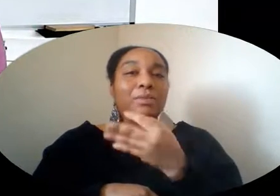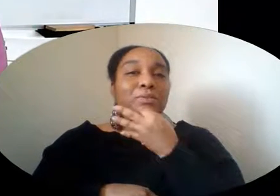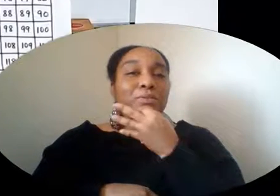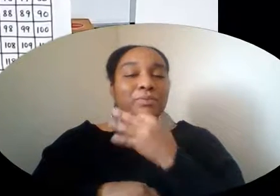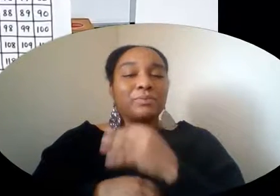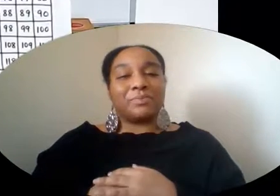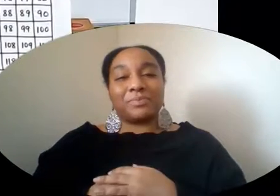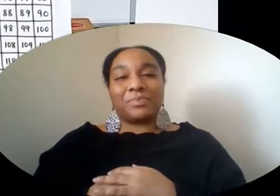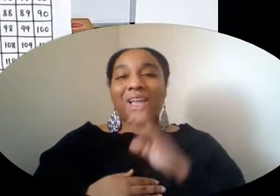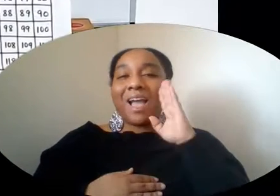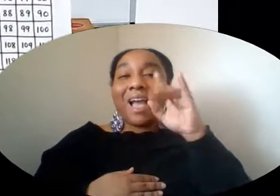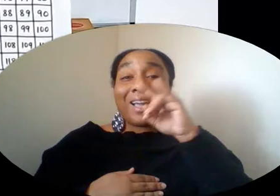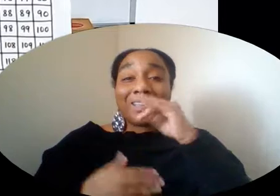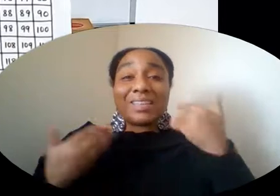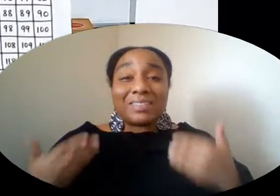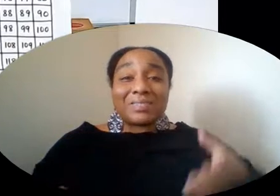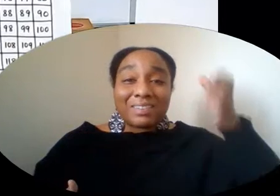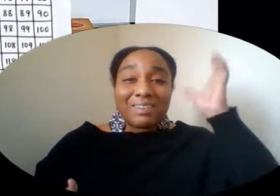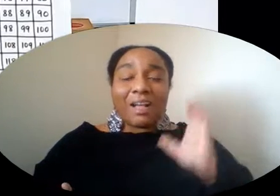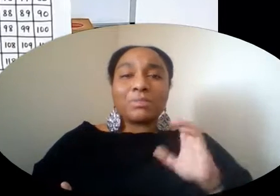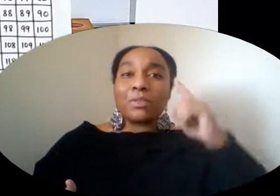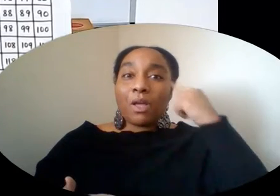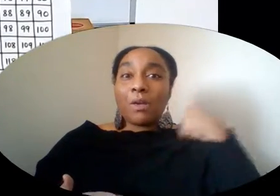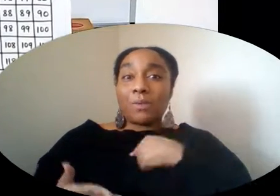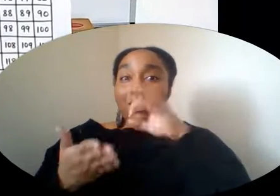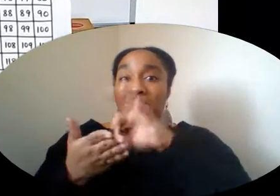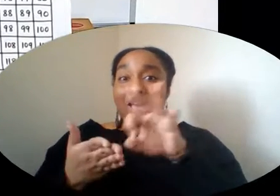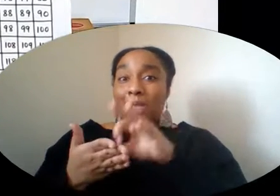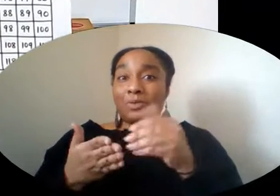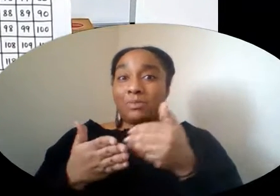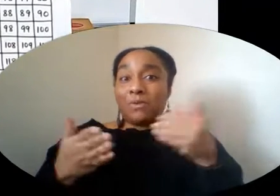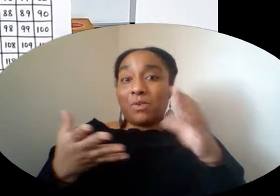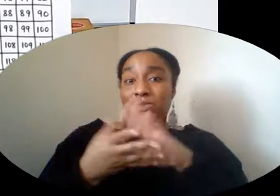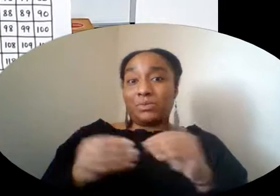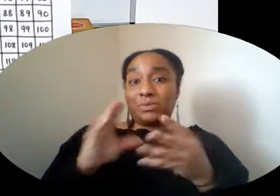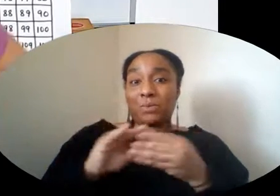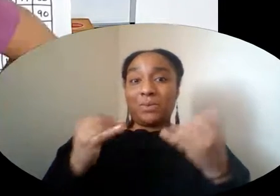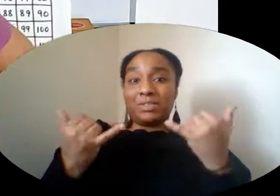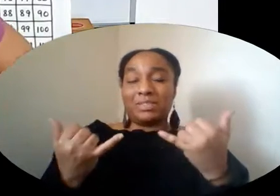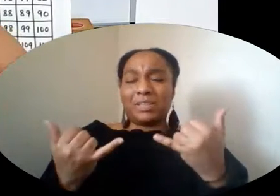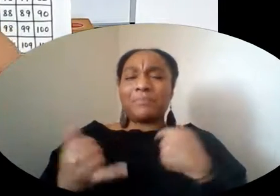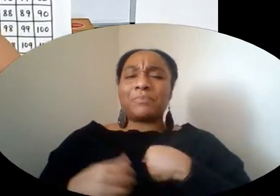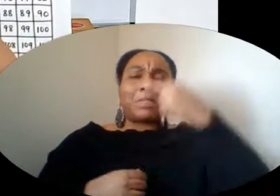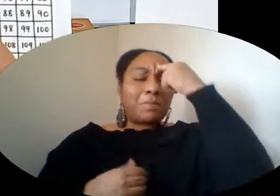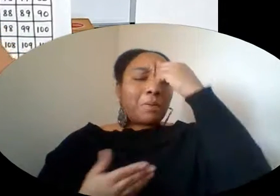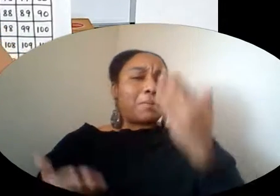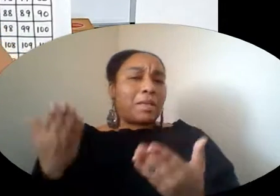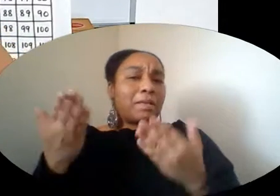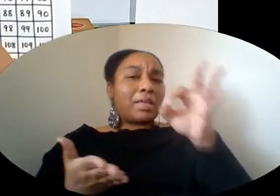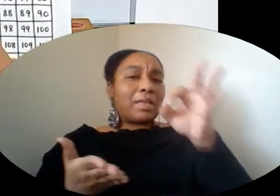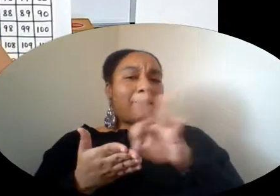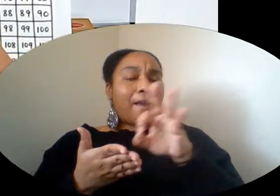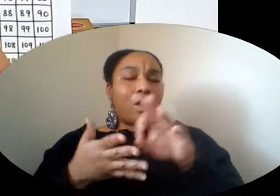just a second. Hi, kids, it's Mrs. Compton, and I thought we could count before we do our story today. So I thought maybe we could